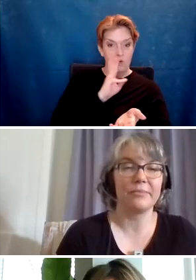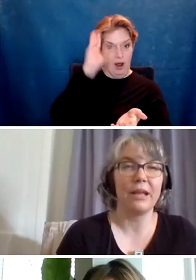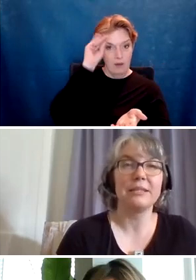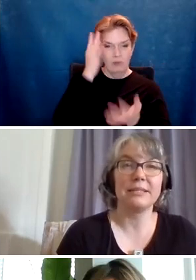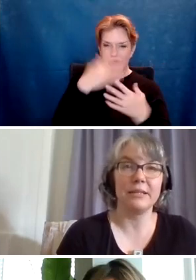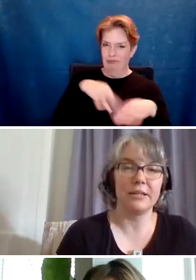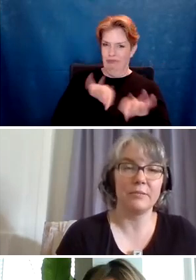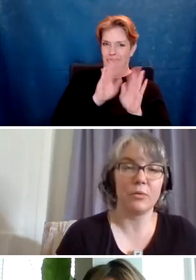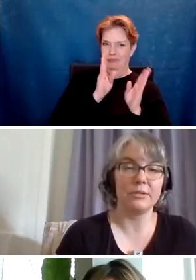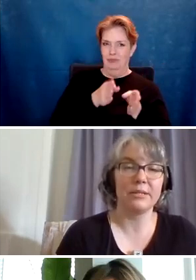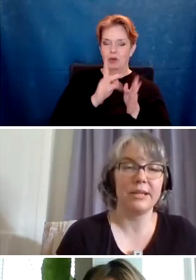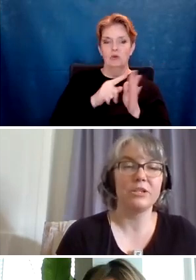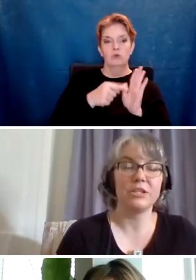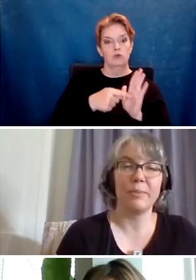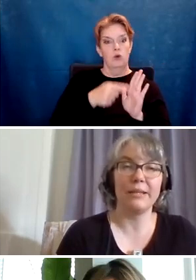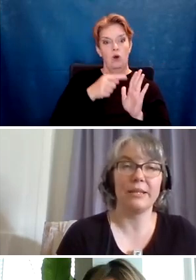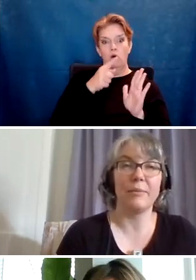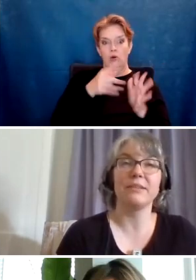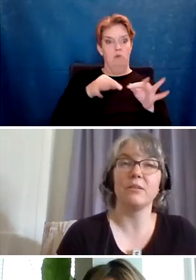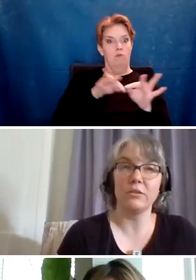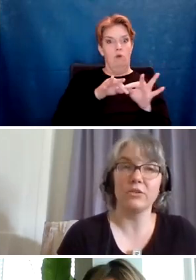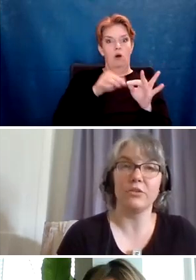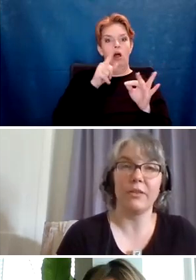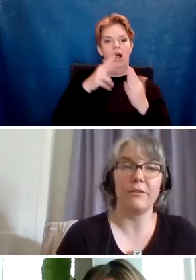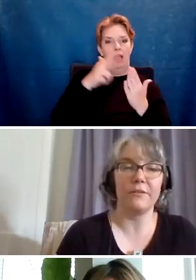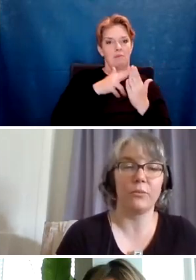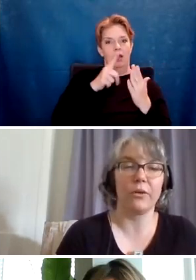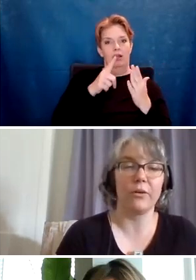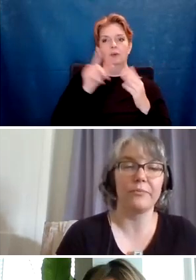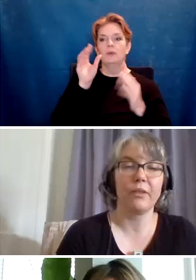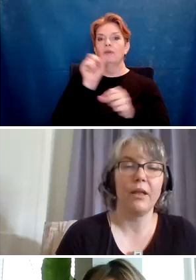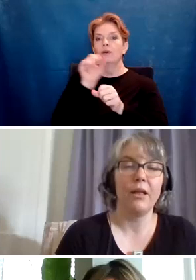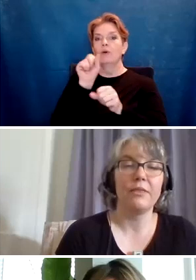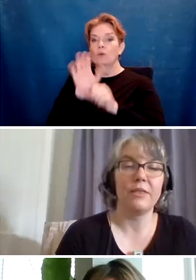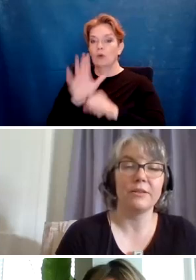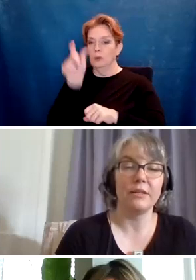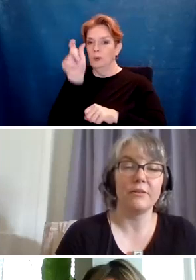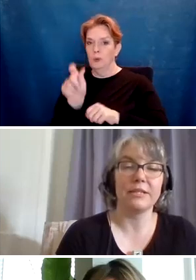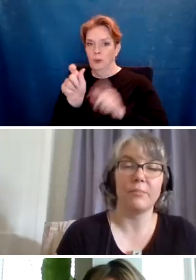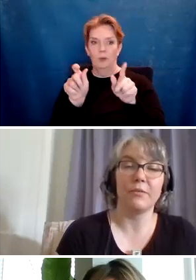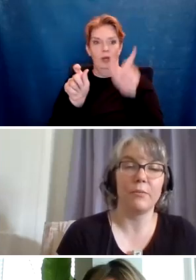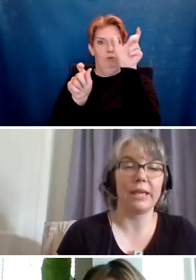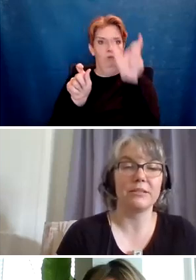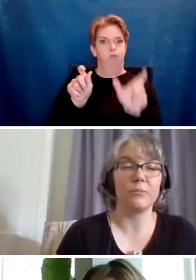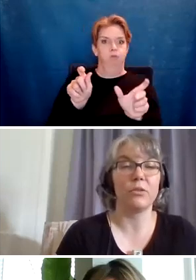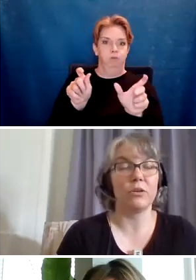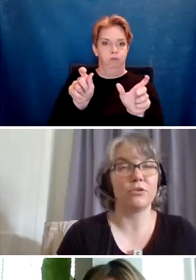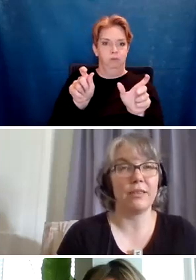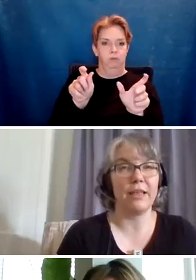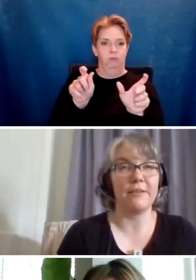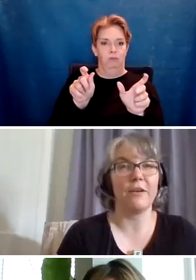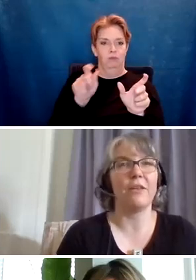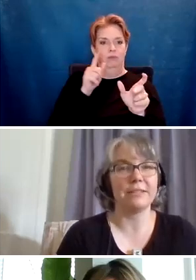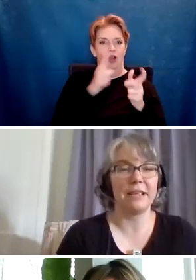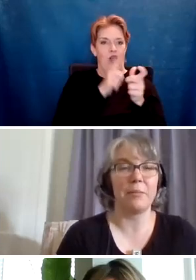hands. To signal his importance, she's painted him as larger than the field worker. There is another example of her making someone larger